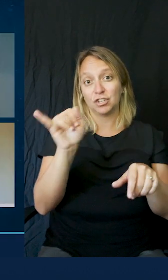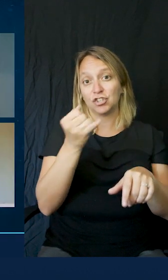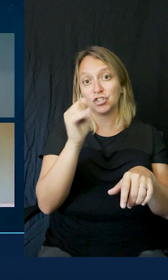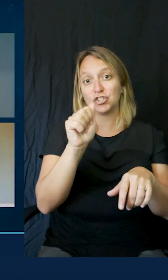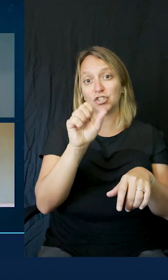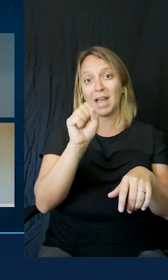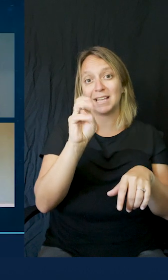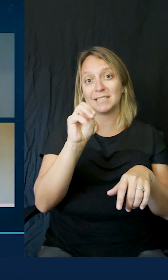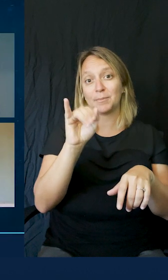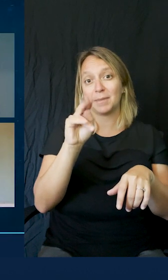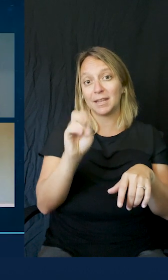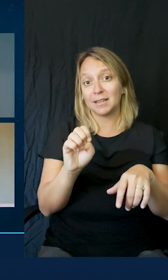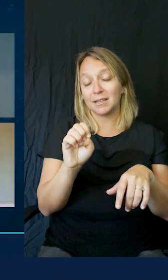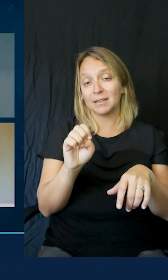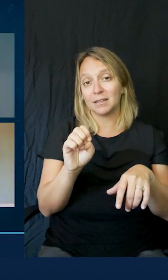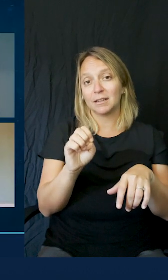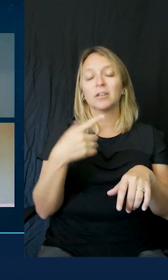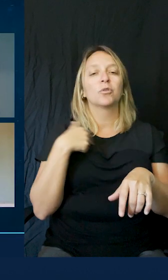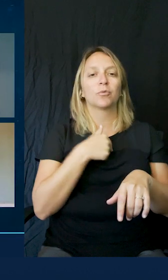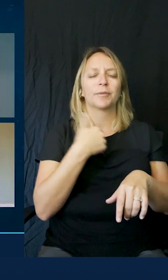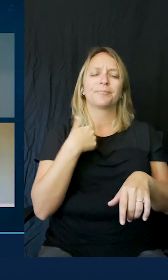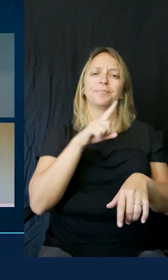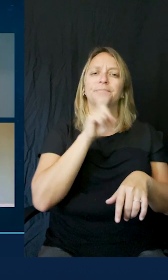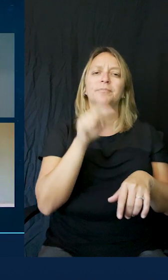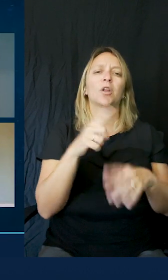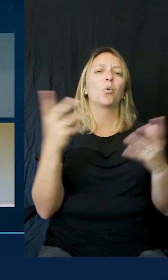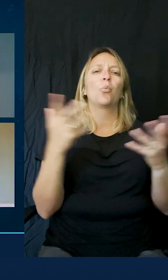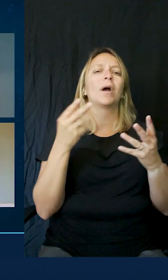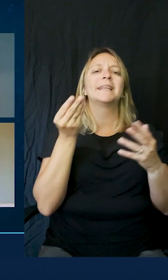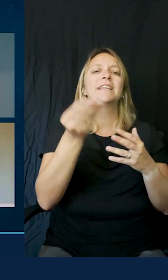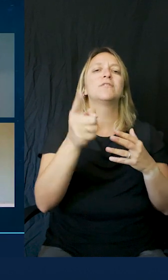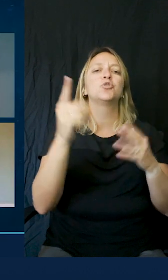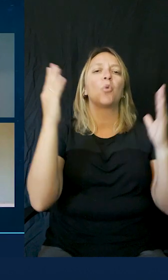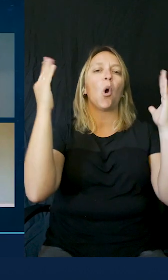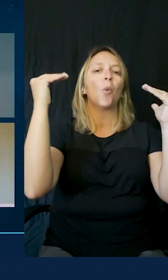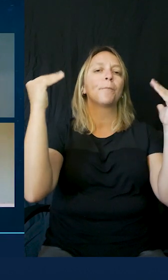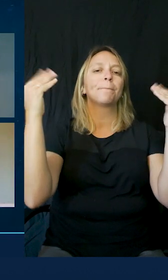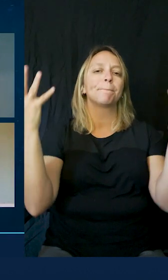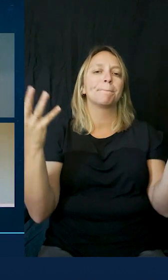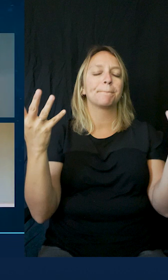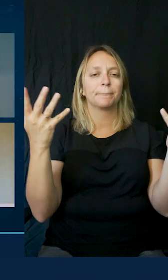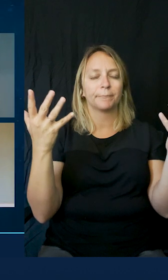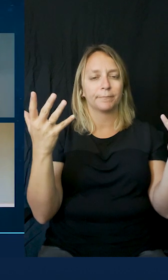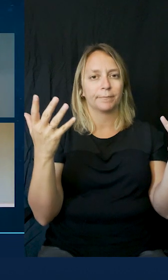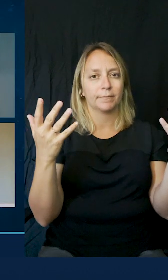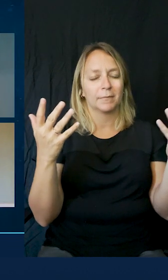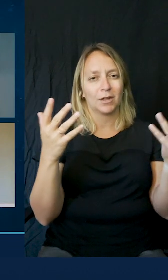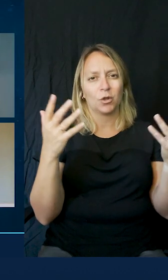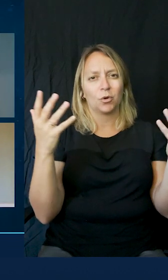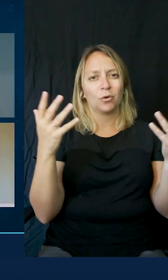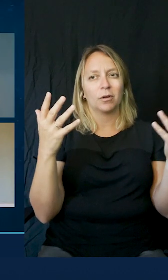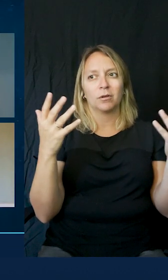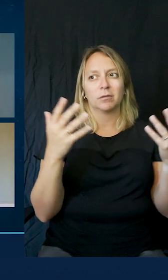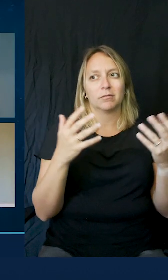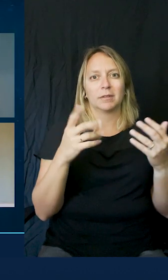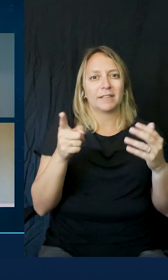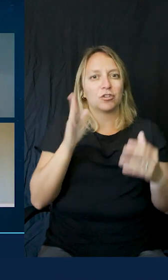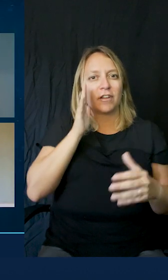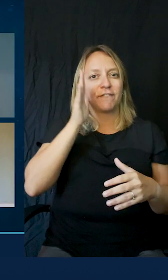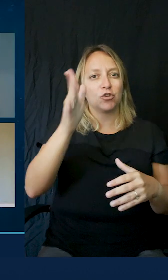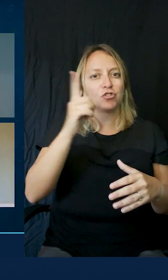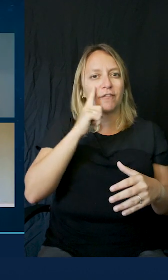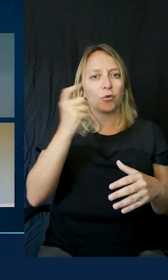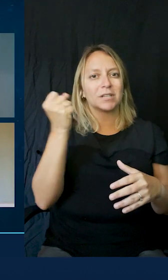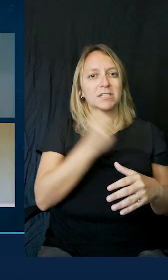Jasmine. We had a question about what gives you hope. What gives you hope that there's a future for the Southern residents